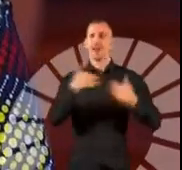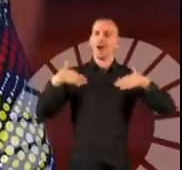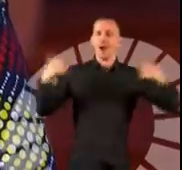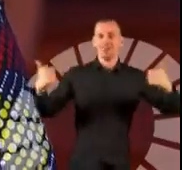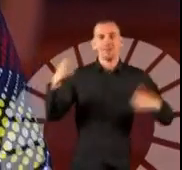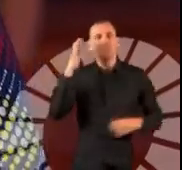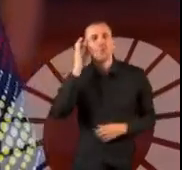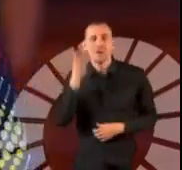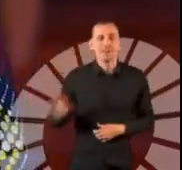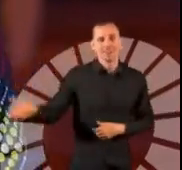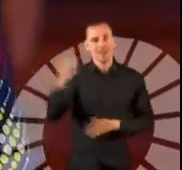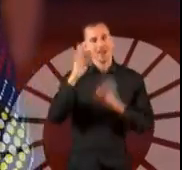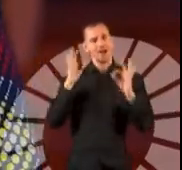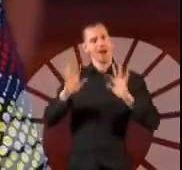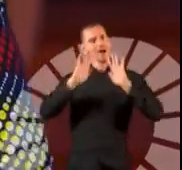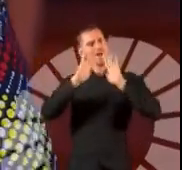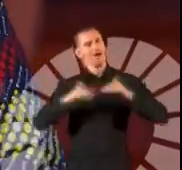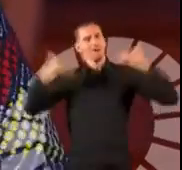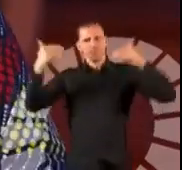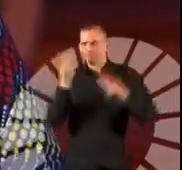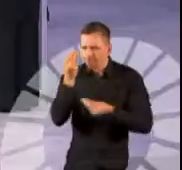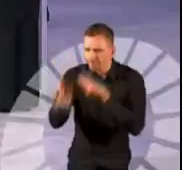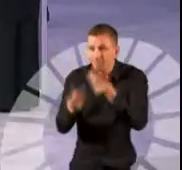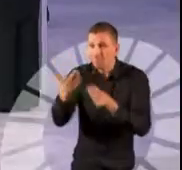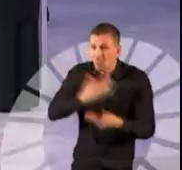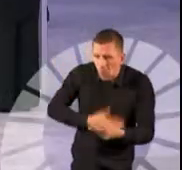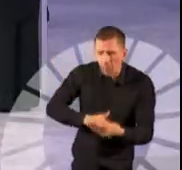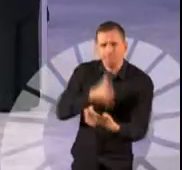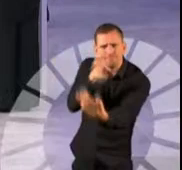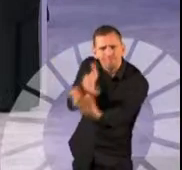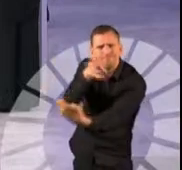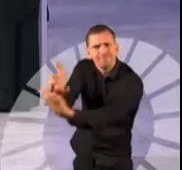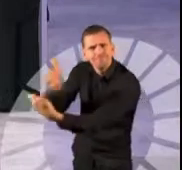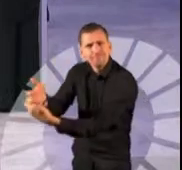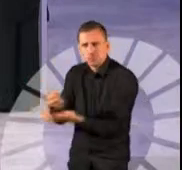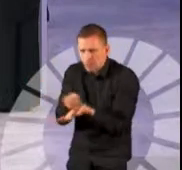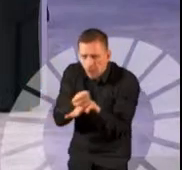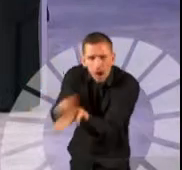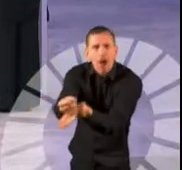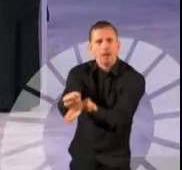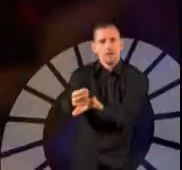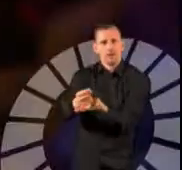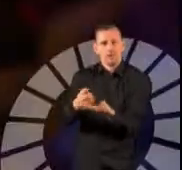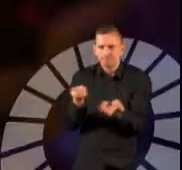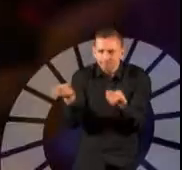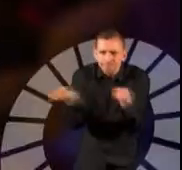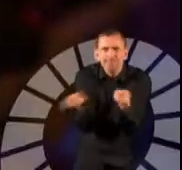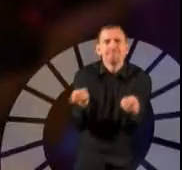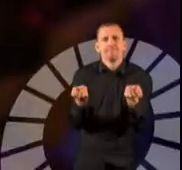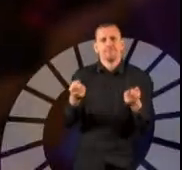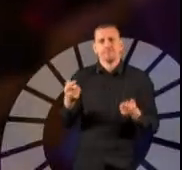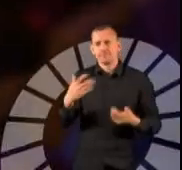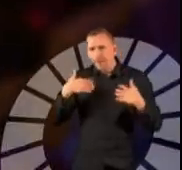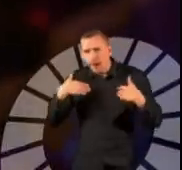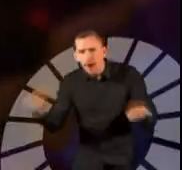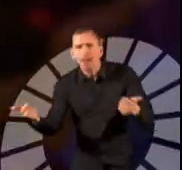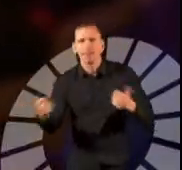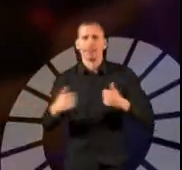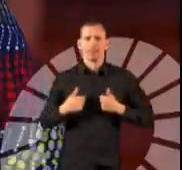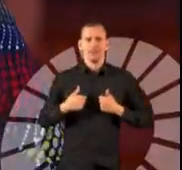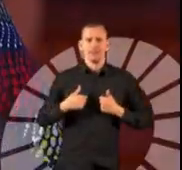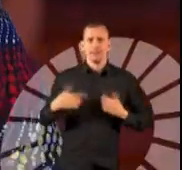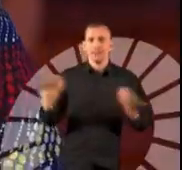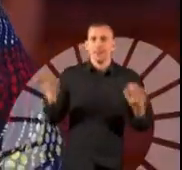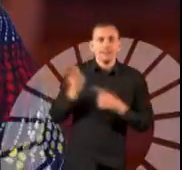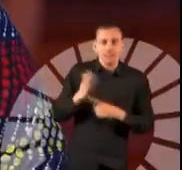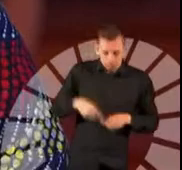adequate resources for menstrual hygiene management and ending school-related gender-based violence, SRHR, as well as WASH facilities.